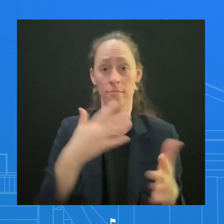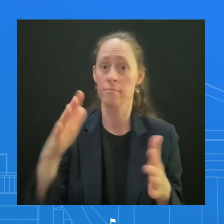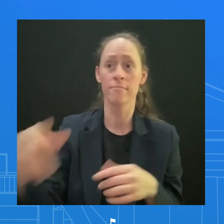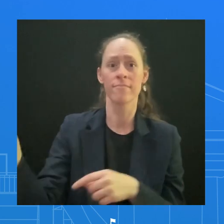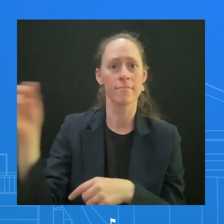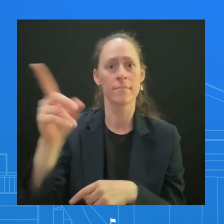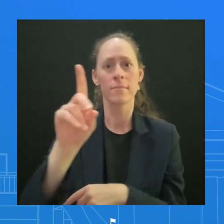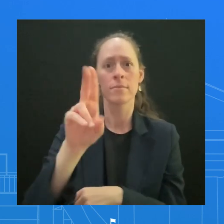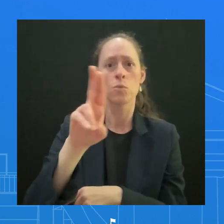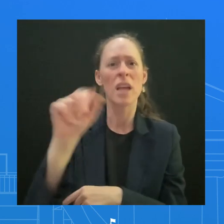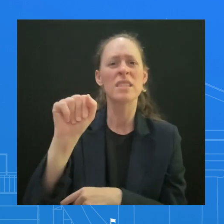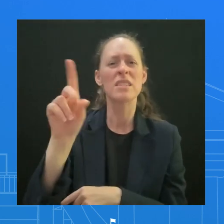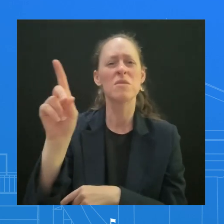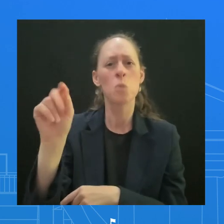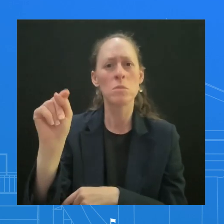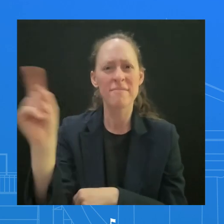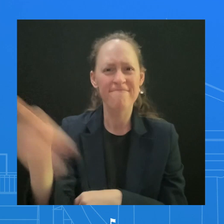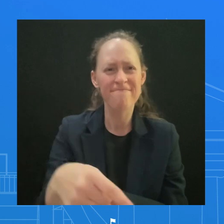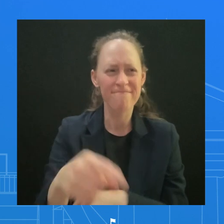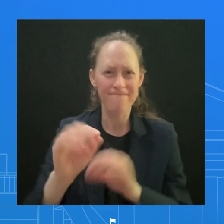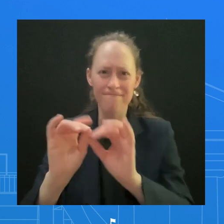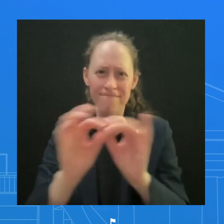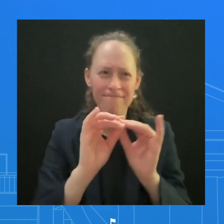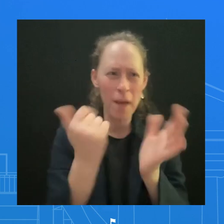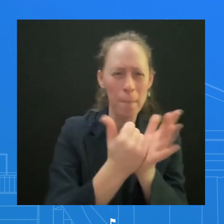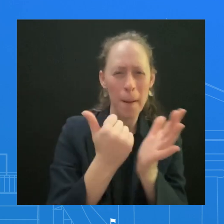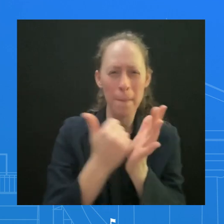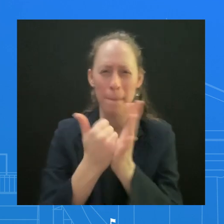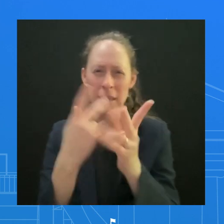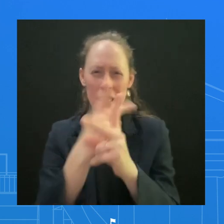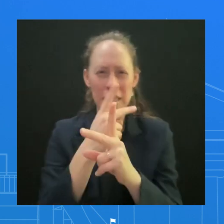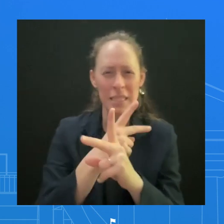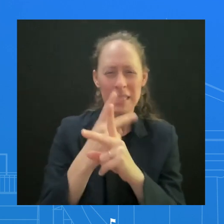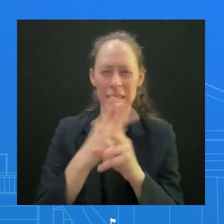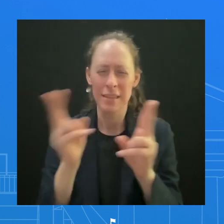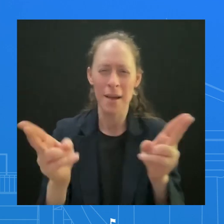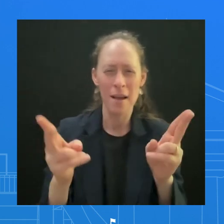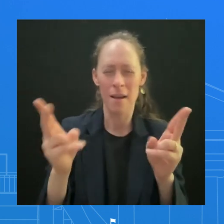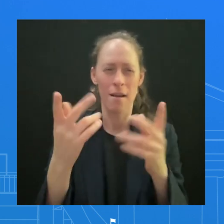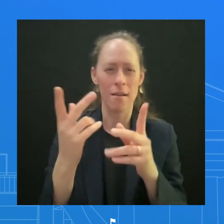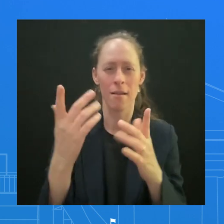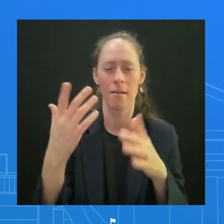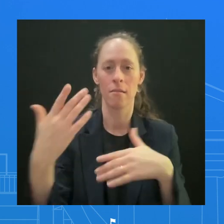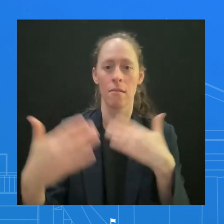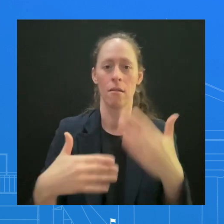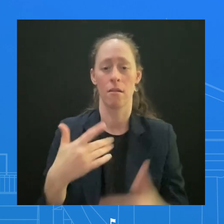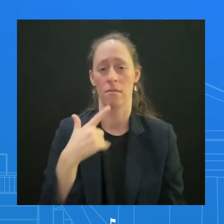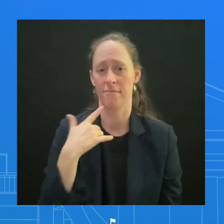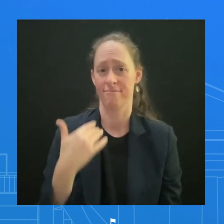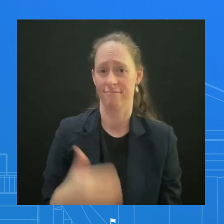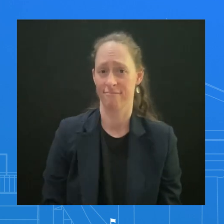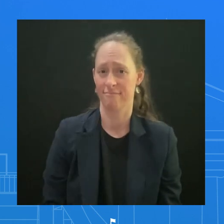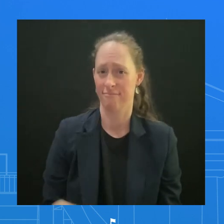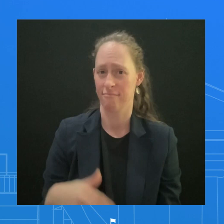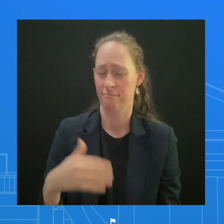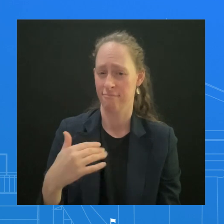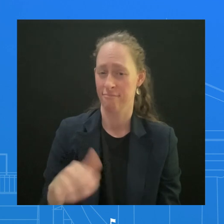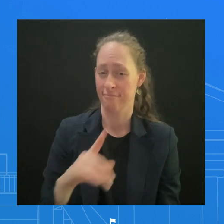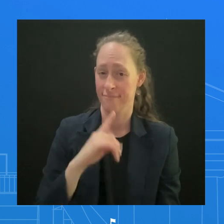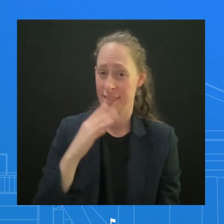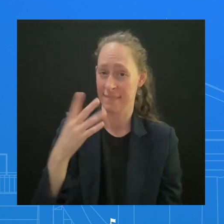hours to help fast-track the effort. We are proving that when we work together, there is nothing that we cannot